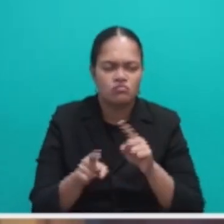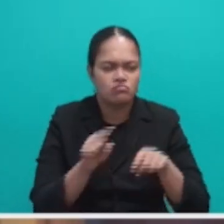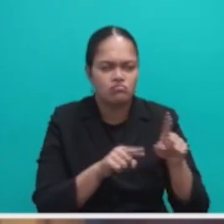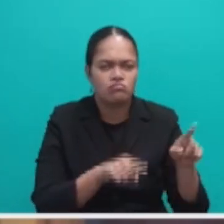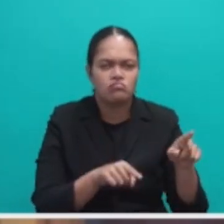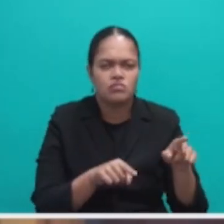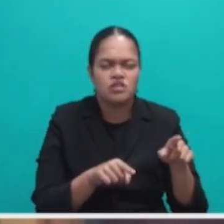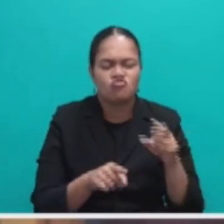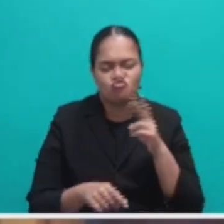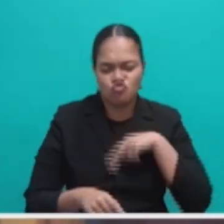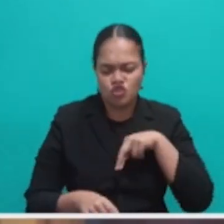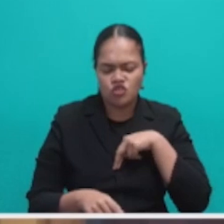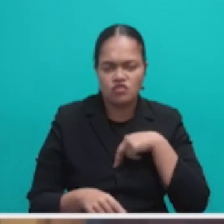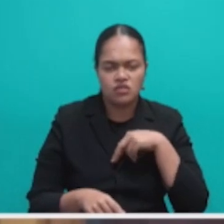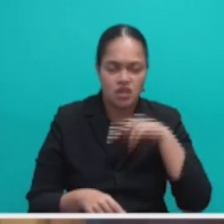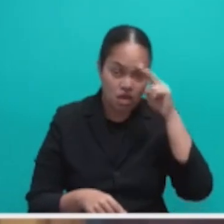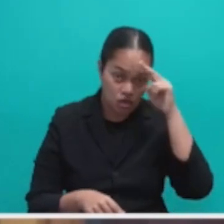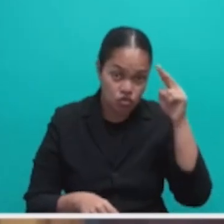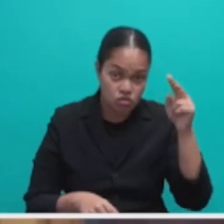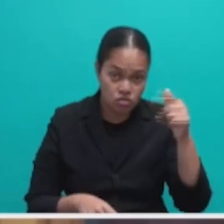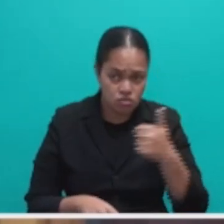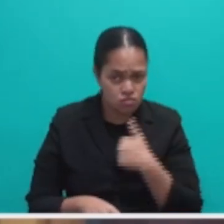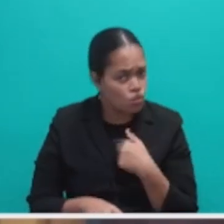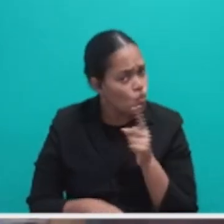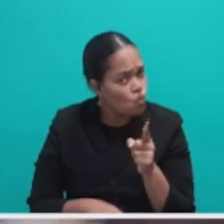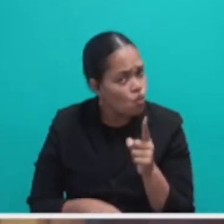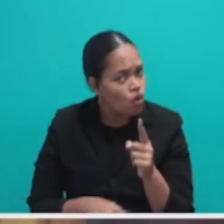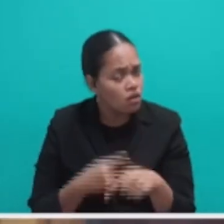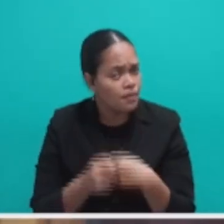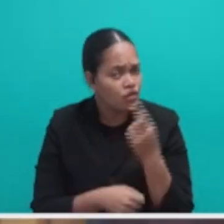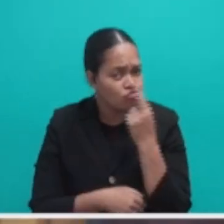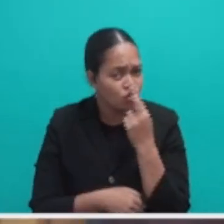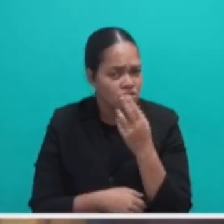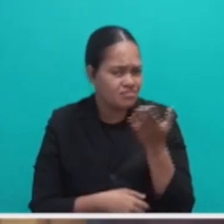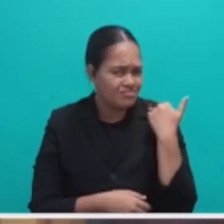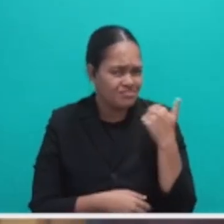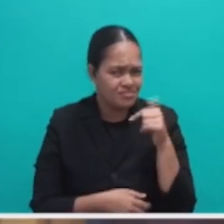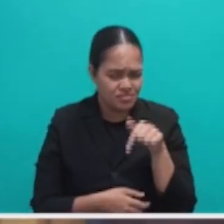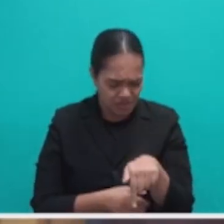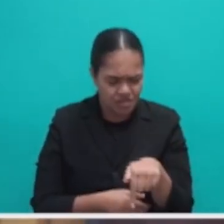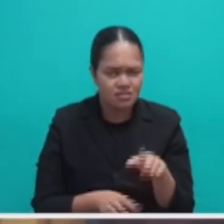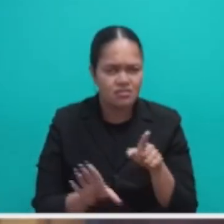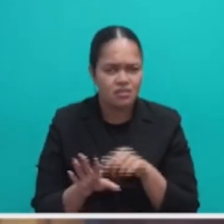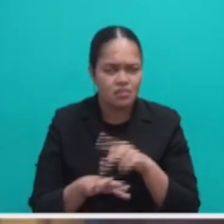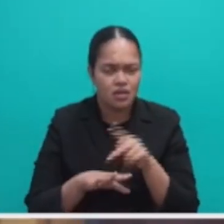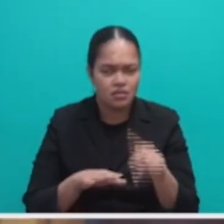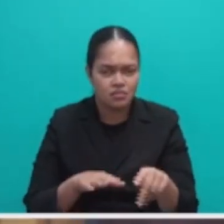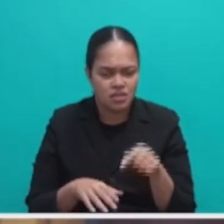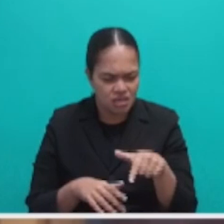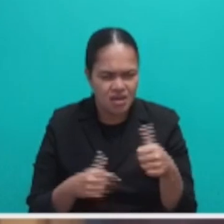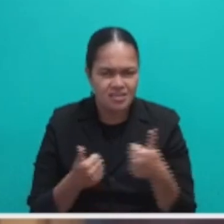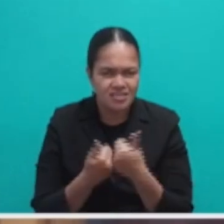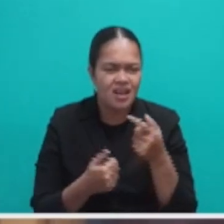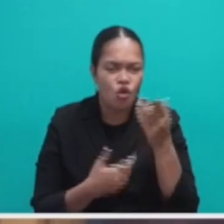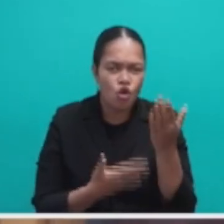nation. Mr. Speaker, sir, I had warned about racism last year during my maiden speech in this chamber. And the incident that